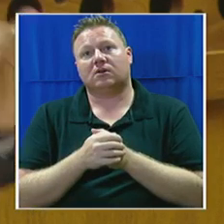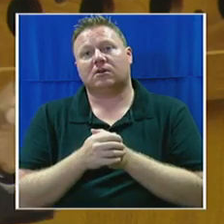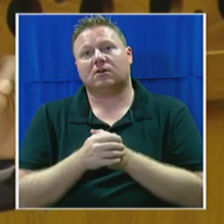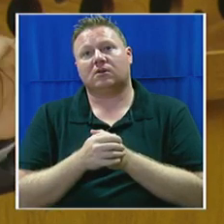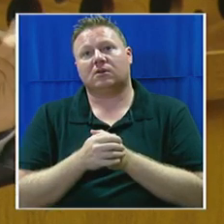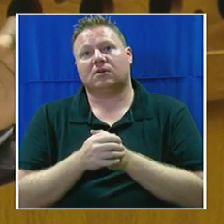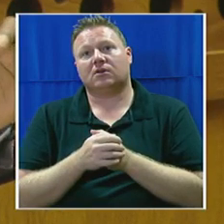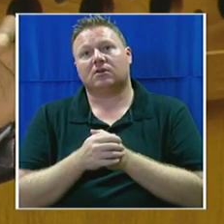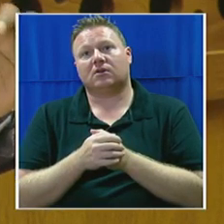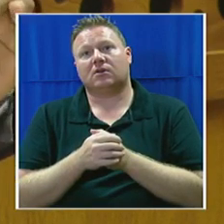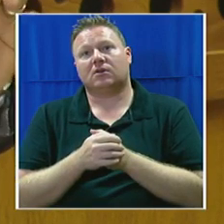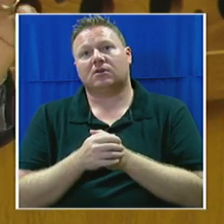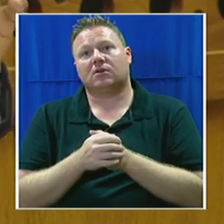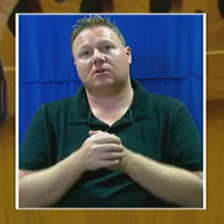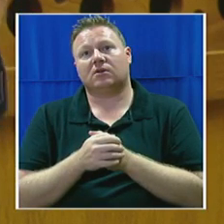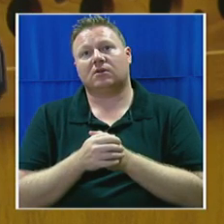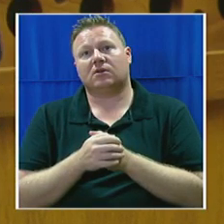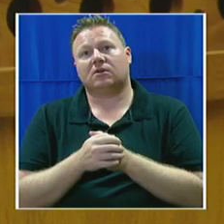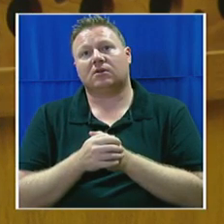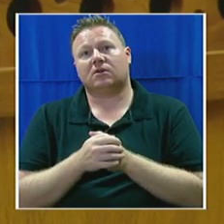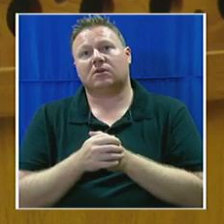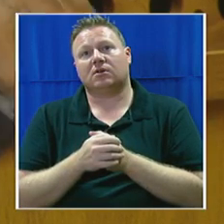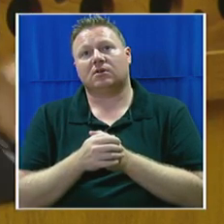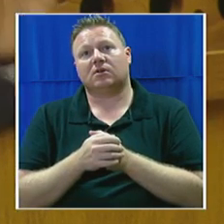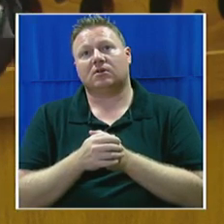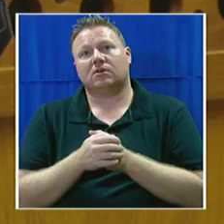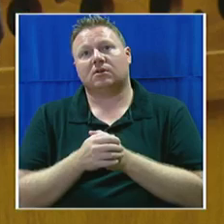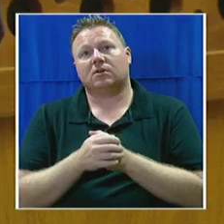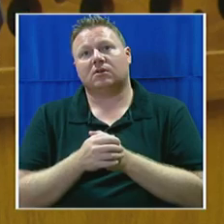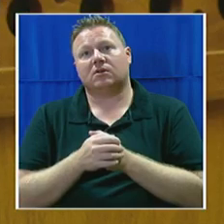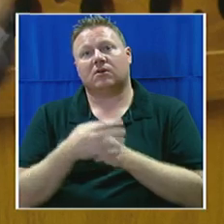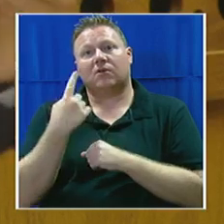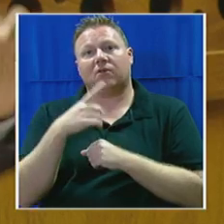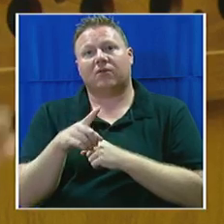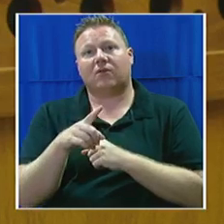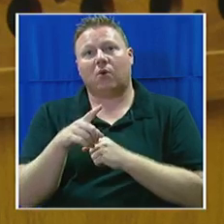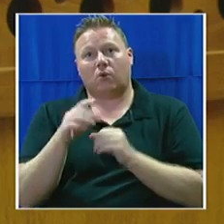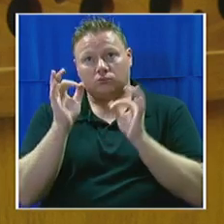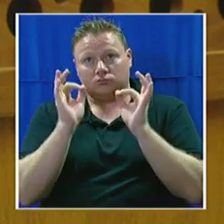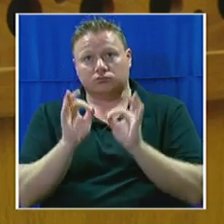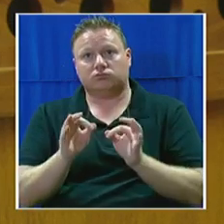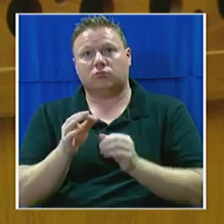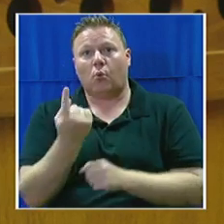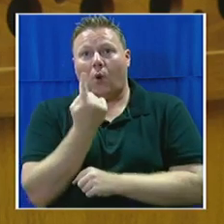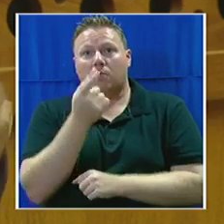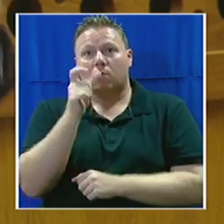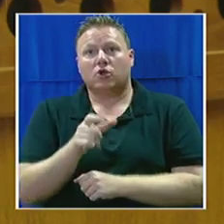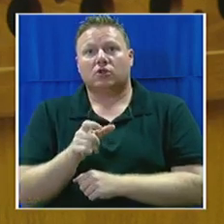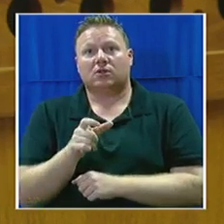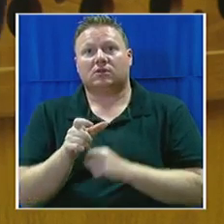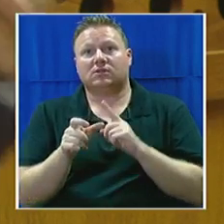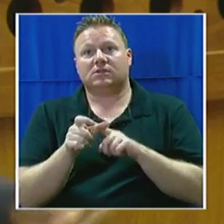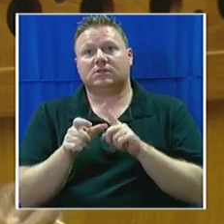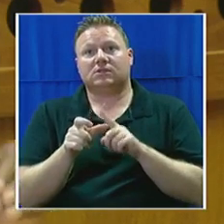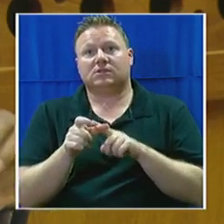that goes to a cited individual who is